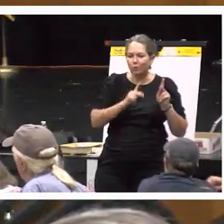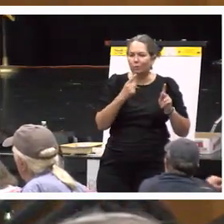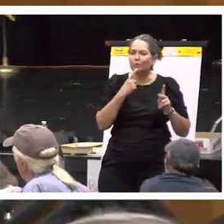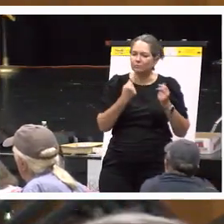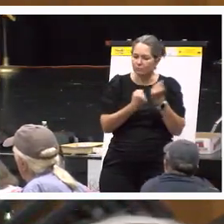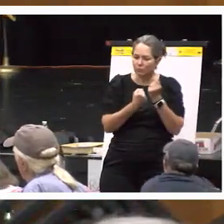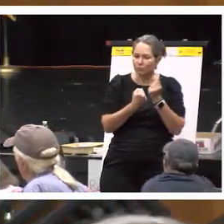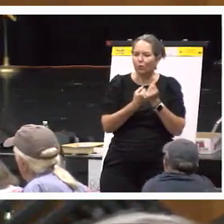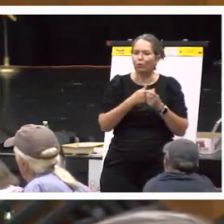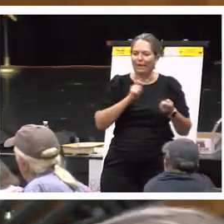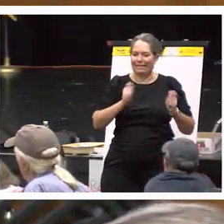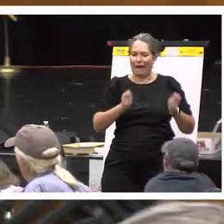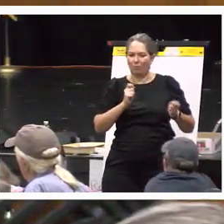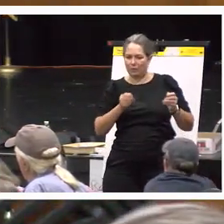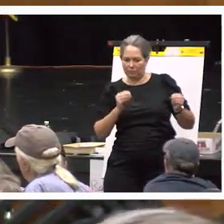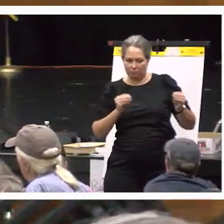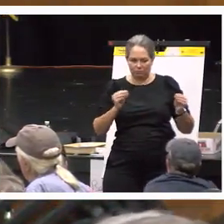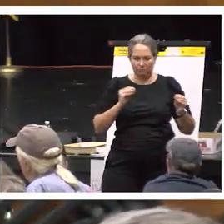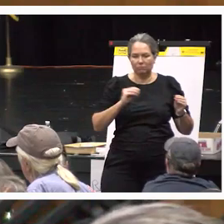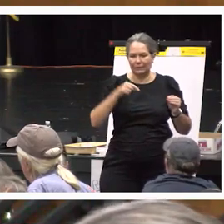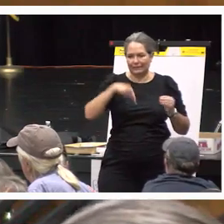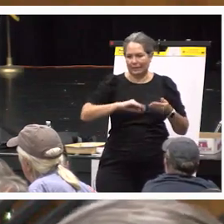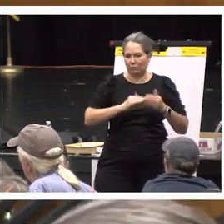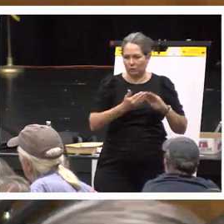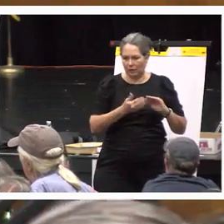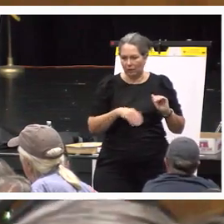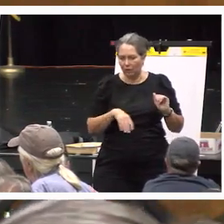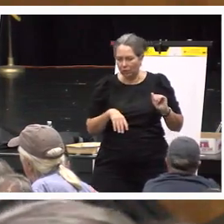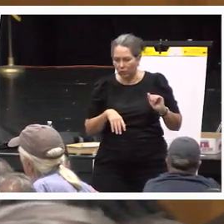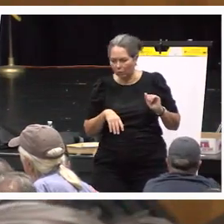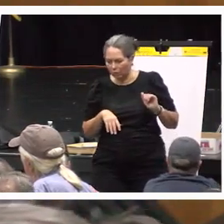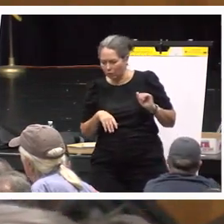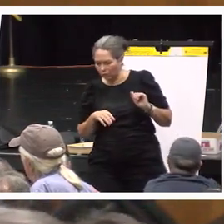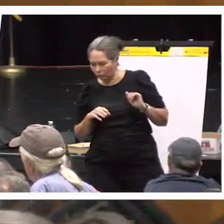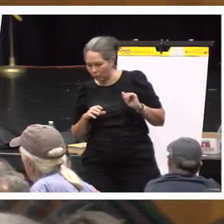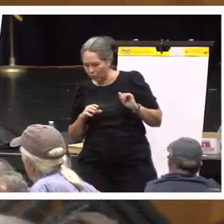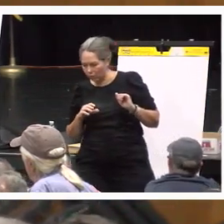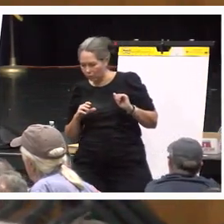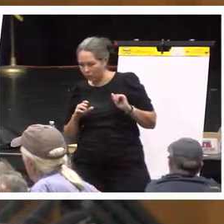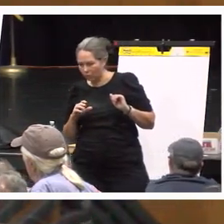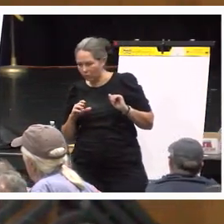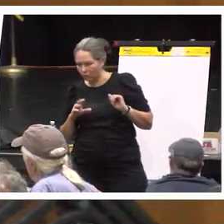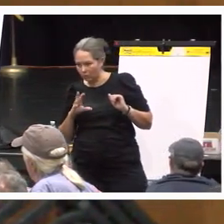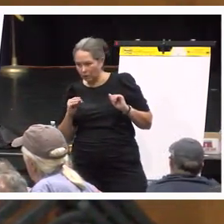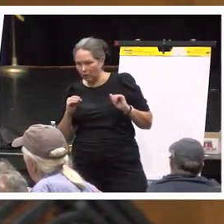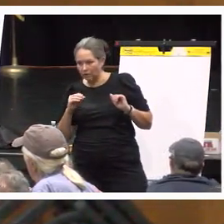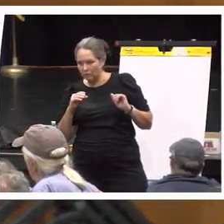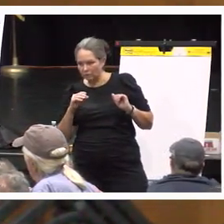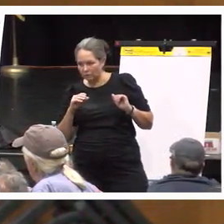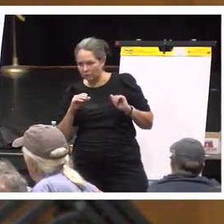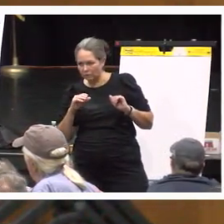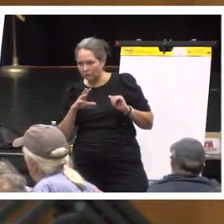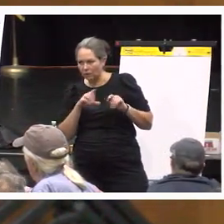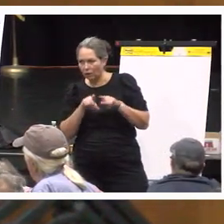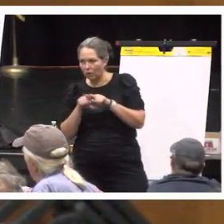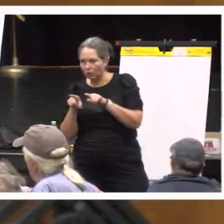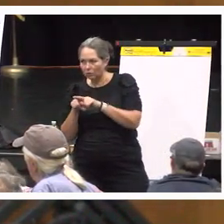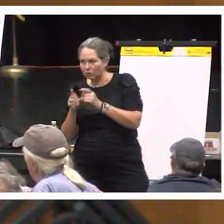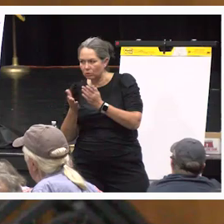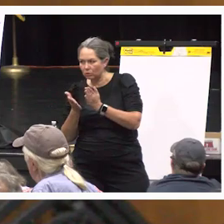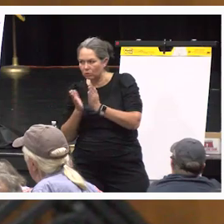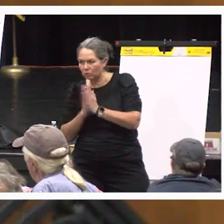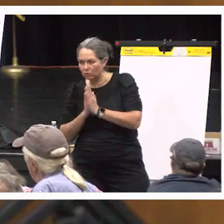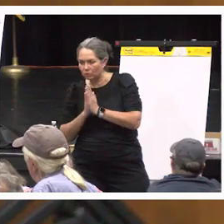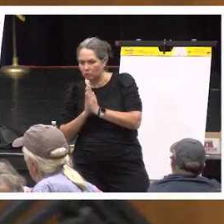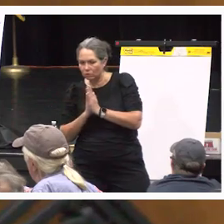a dynamic hazard mitigation and adaptation, including moving some businesses out of the current downtown center. There was a request to look at a